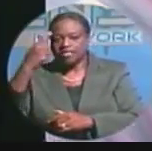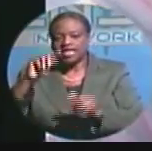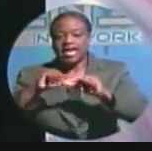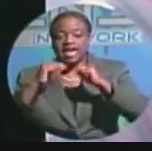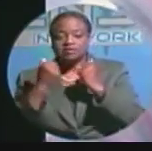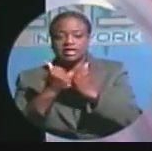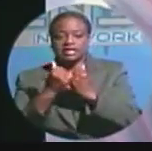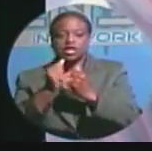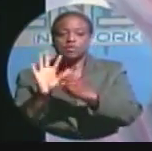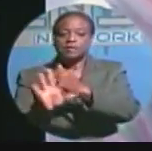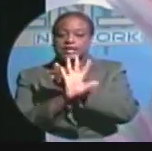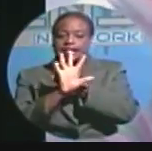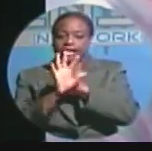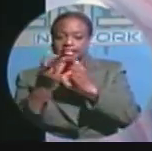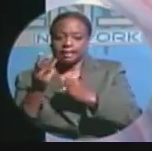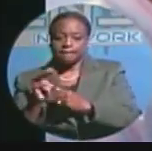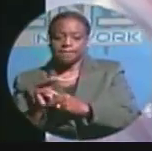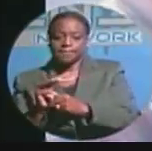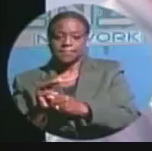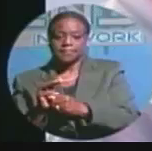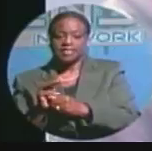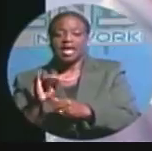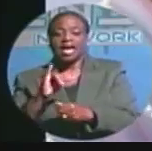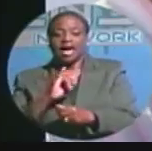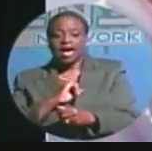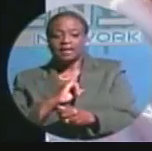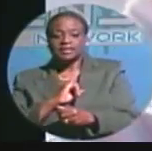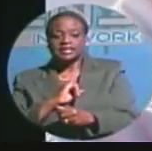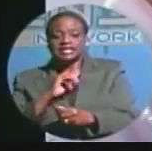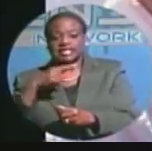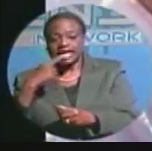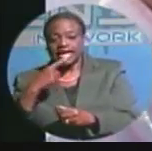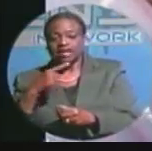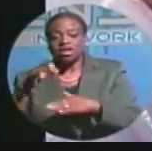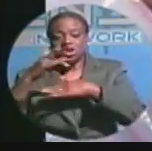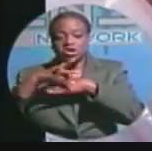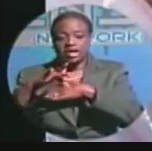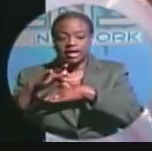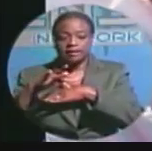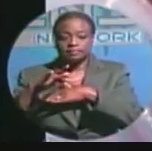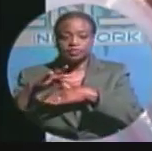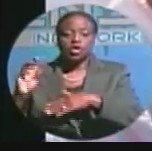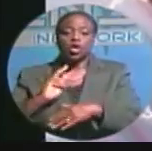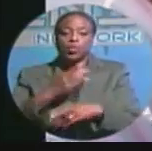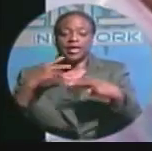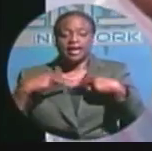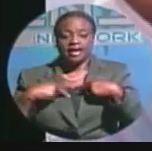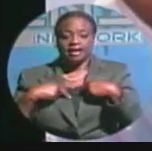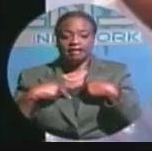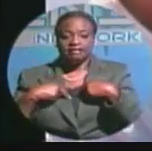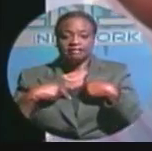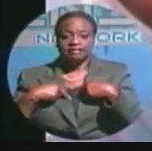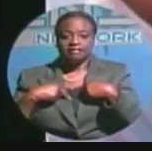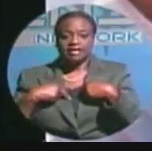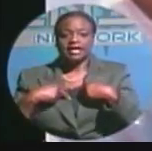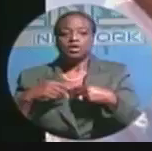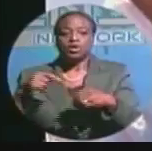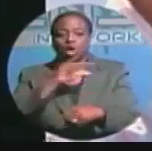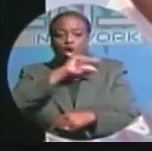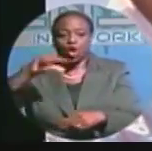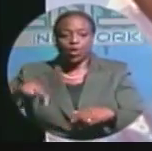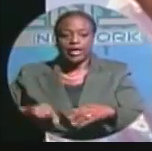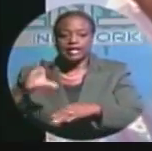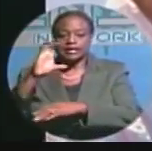and protect them. I was just indicating earlier today that we had a loss of life in Queens Cove